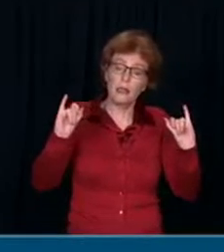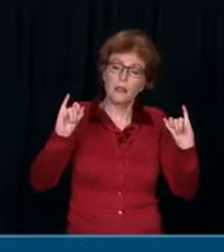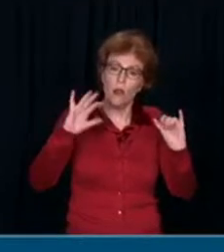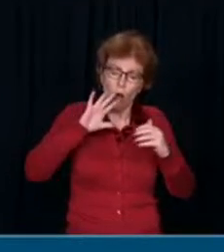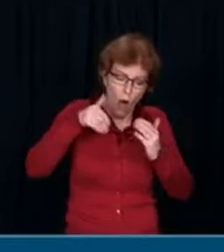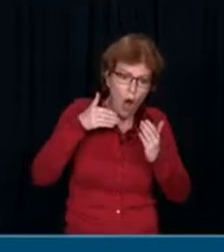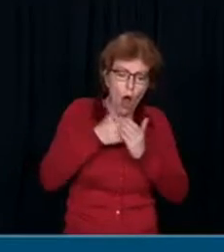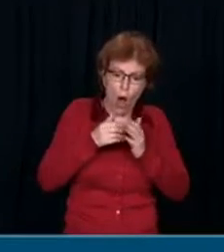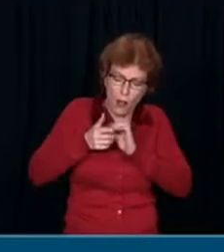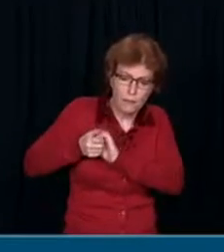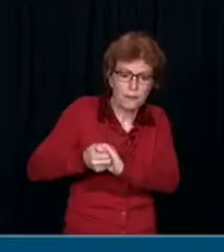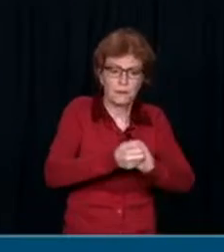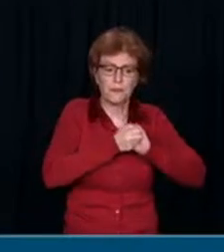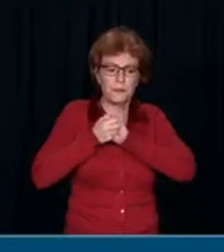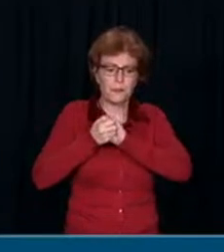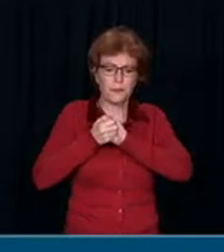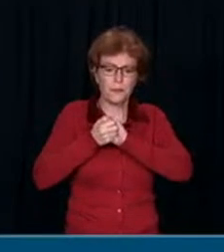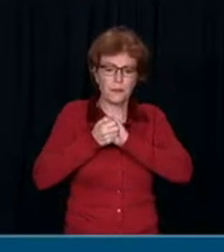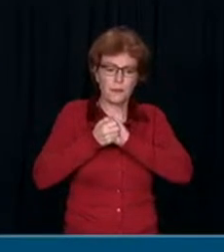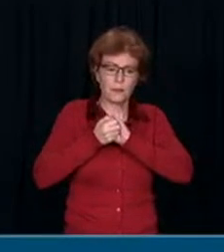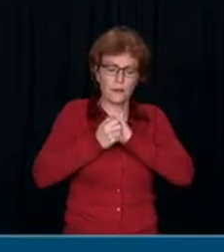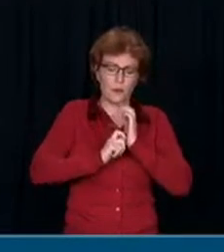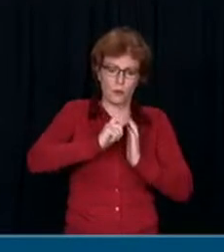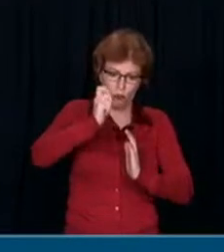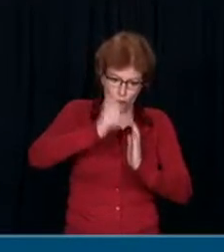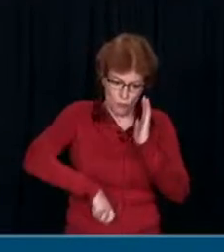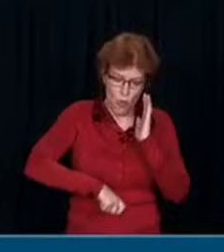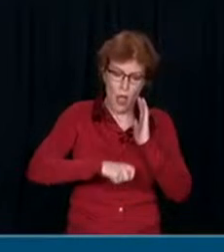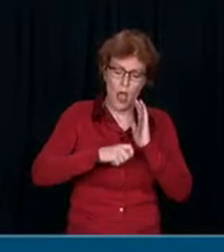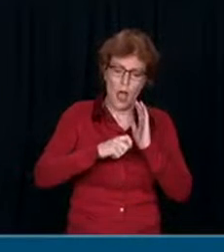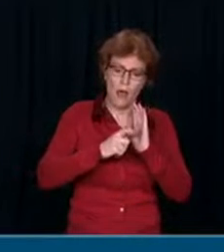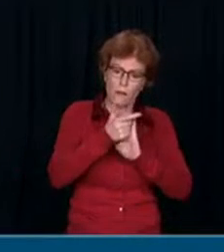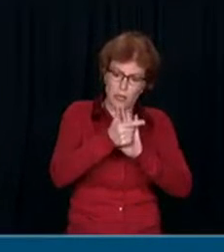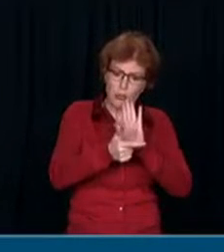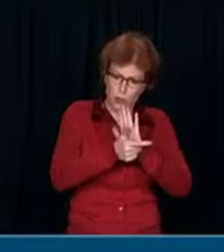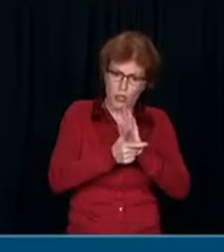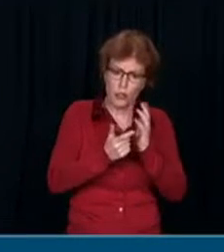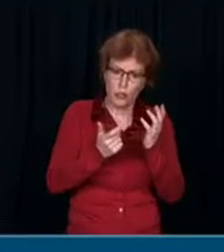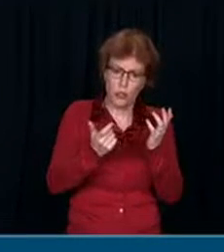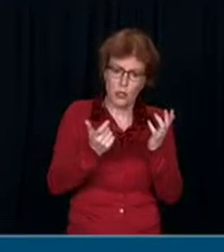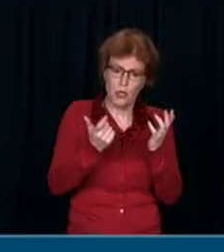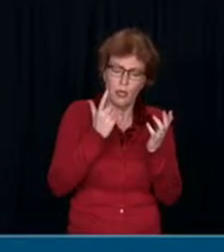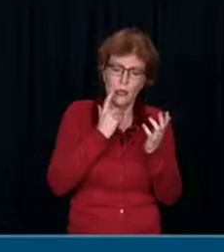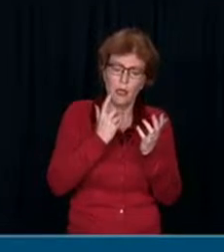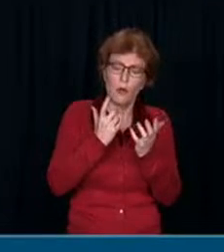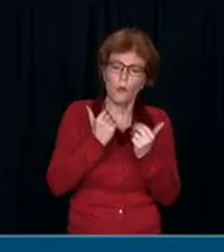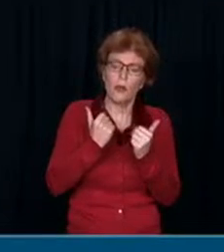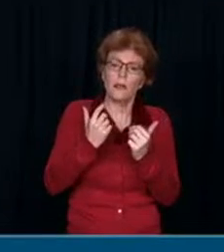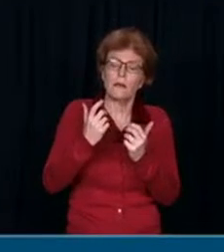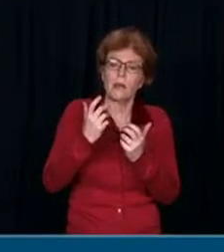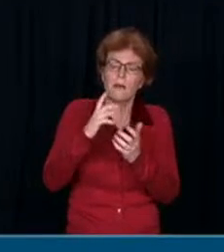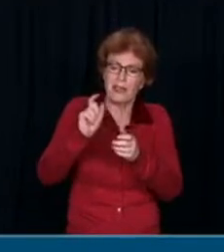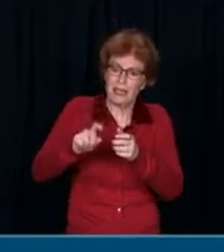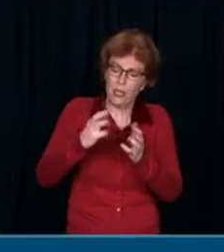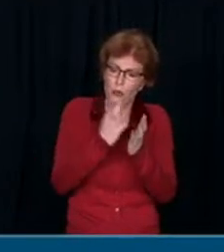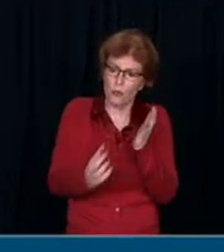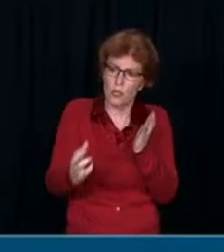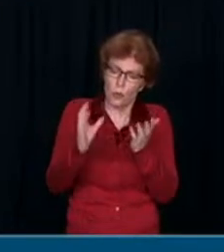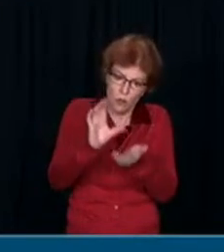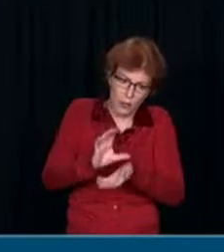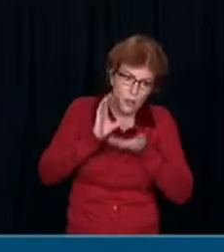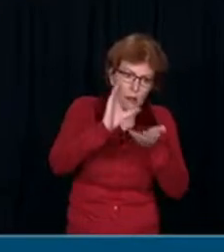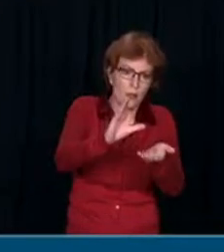together to draft a legislation that would get the needed resources to the